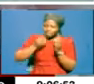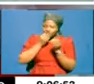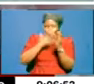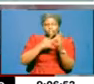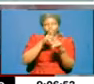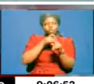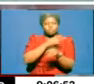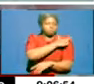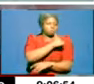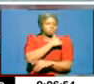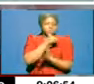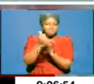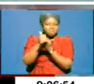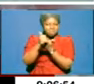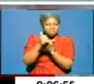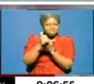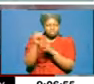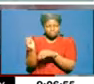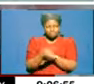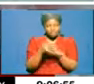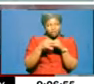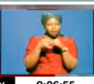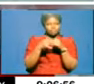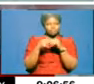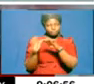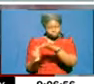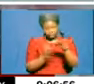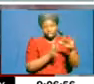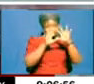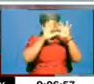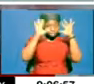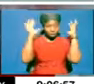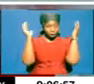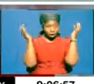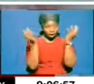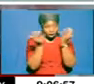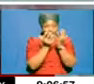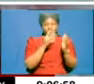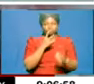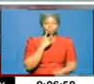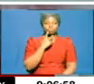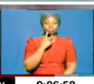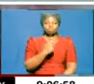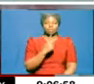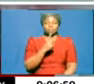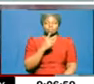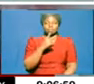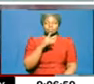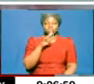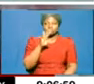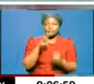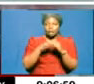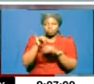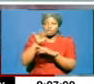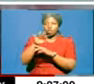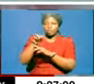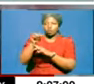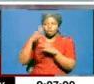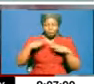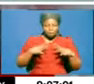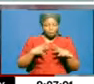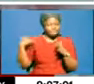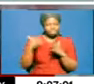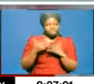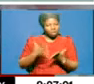in the month of August. Globally, 209.4 million people have so far tested positive for the